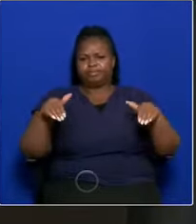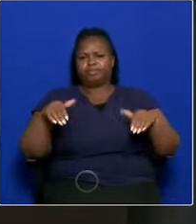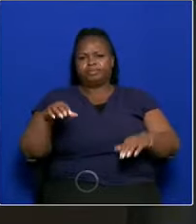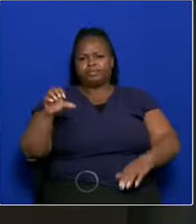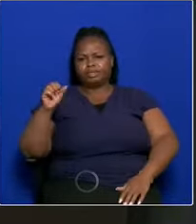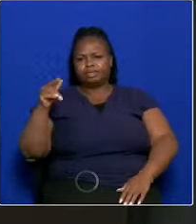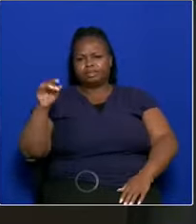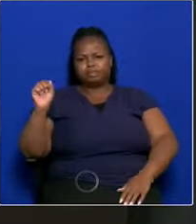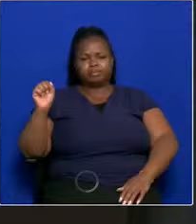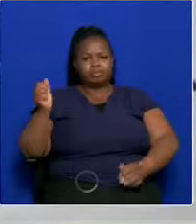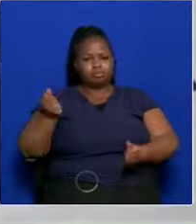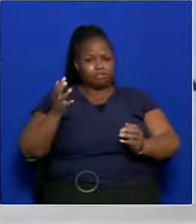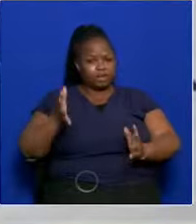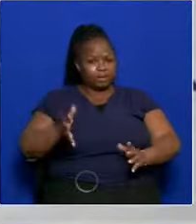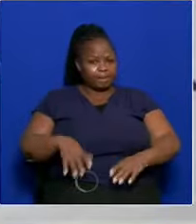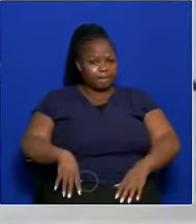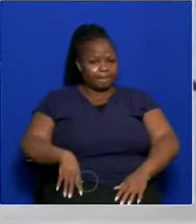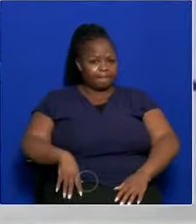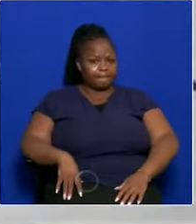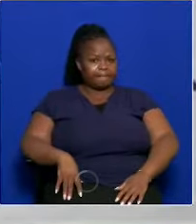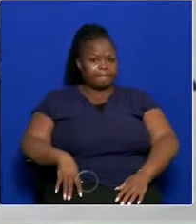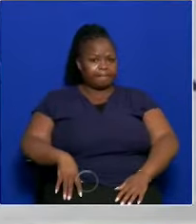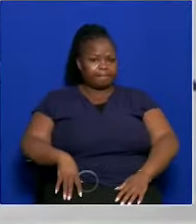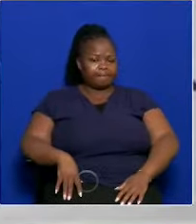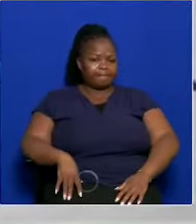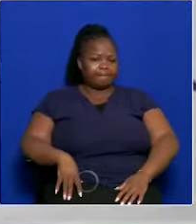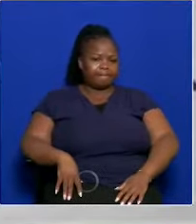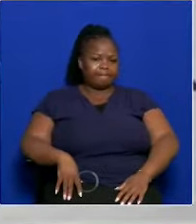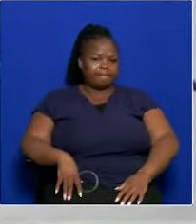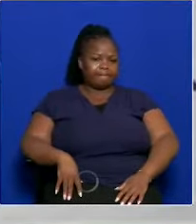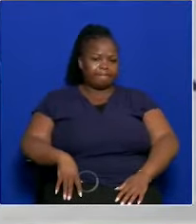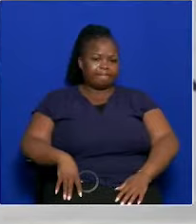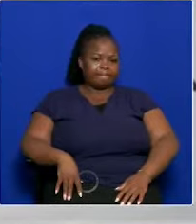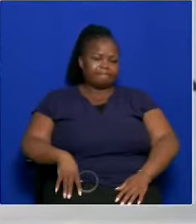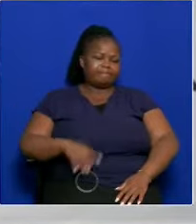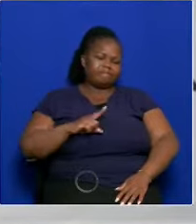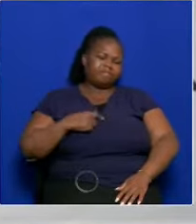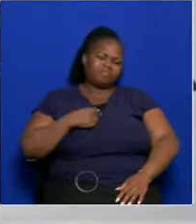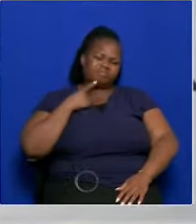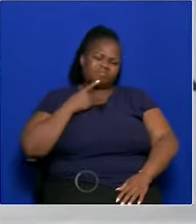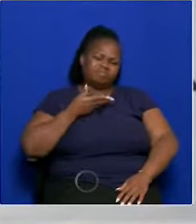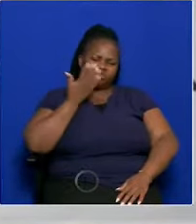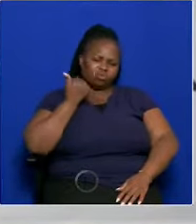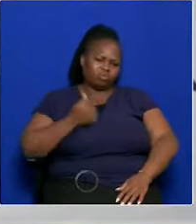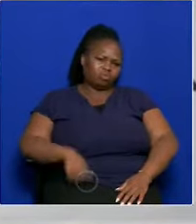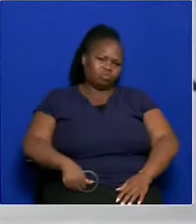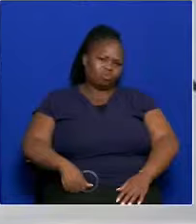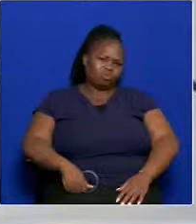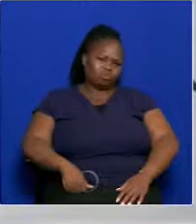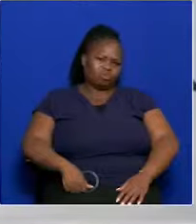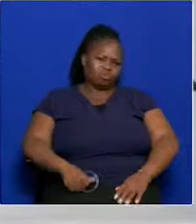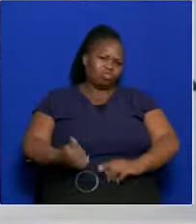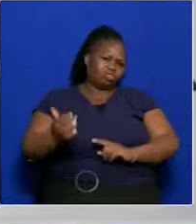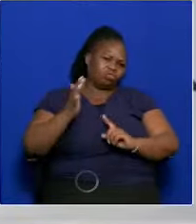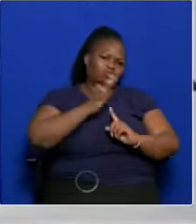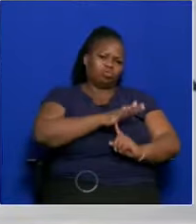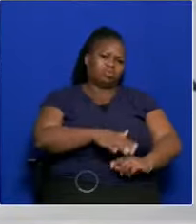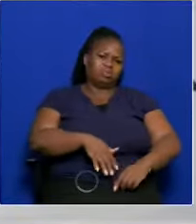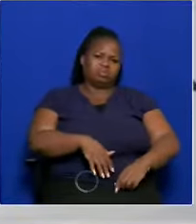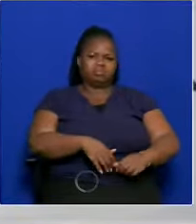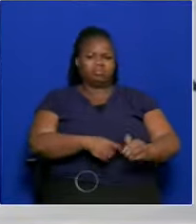providers. Yeah, as I'm saying, I don't know that he just showed him. He shows me out